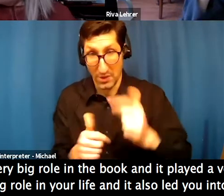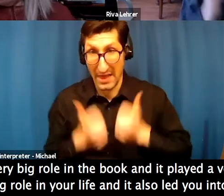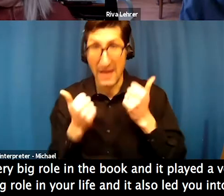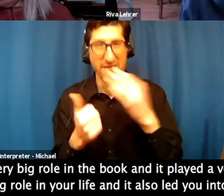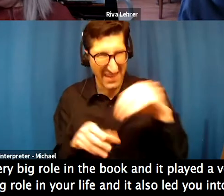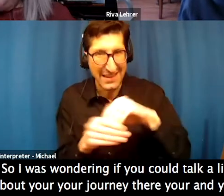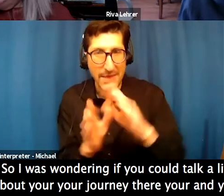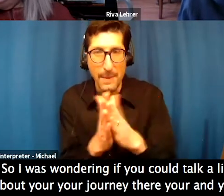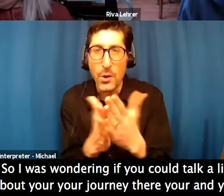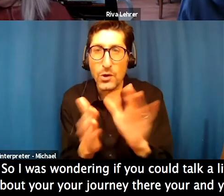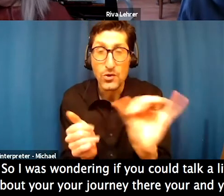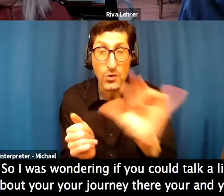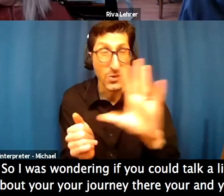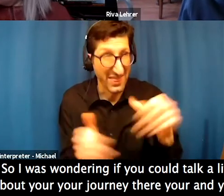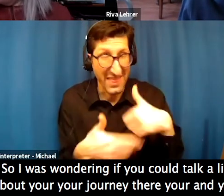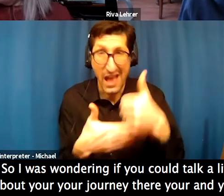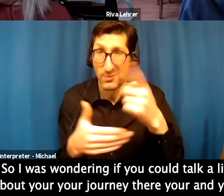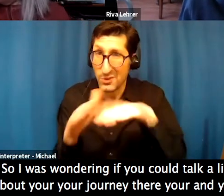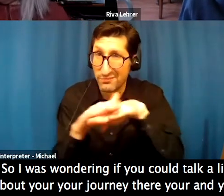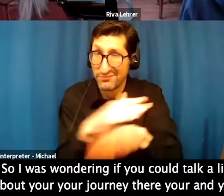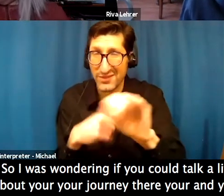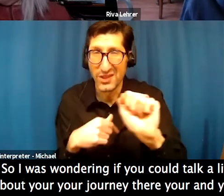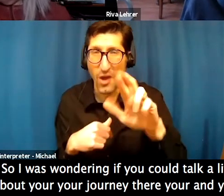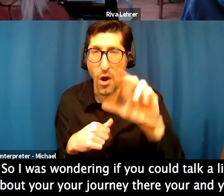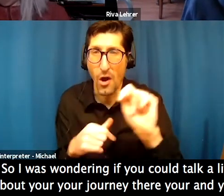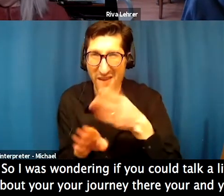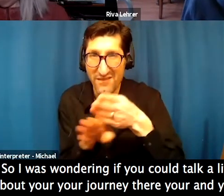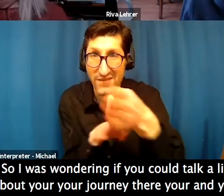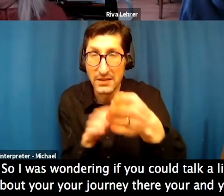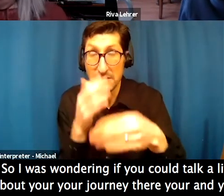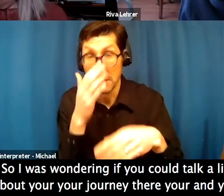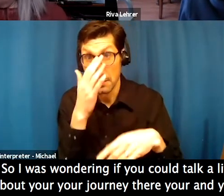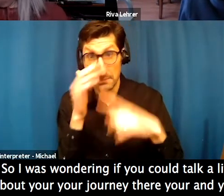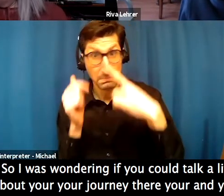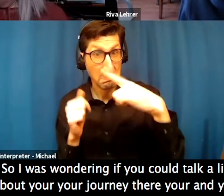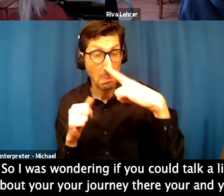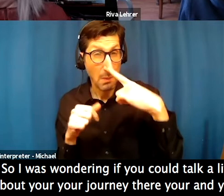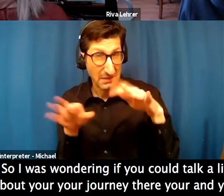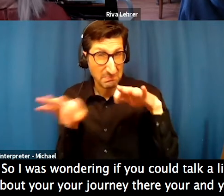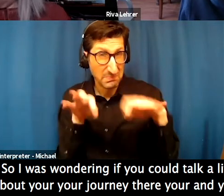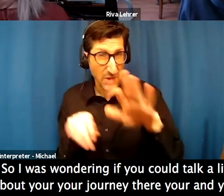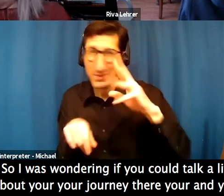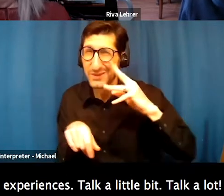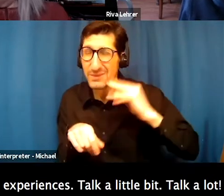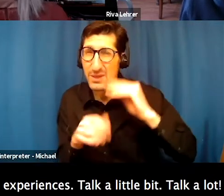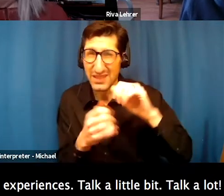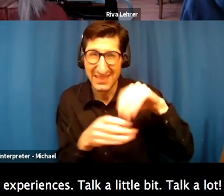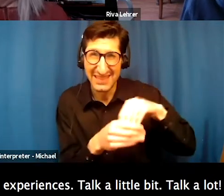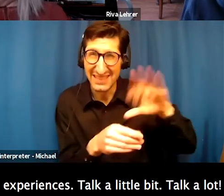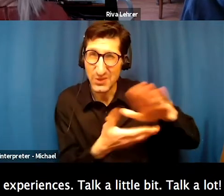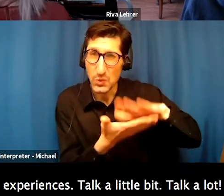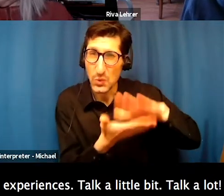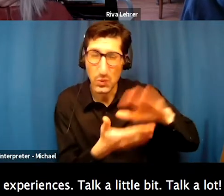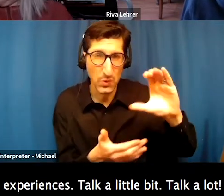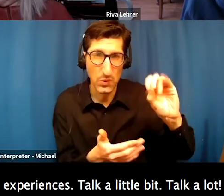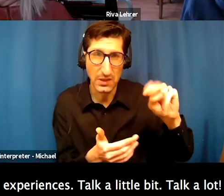into art. So I was wondering if you could talk a little bit about your journey there and your experiences.